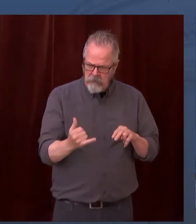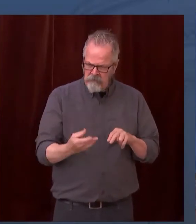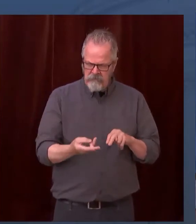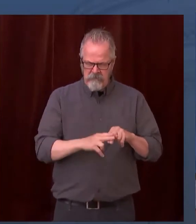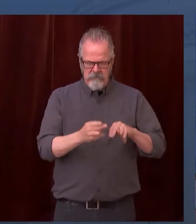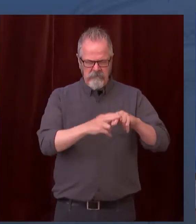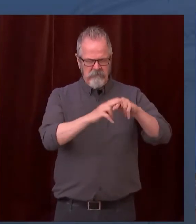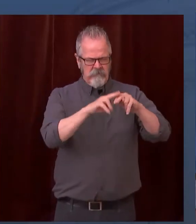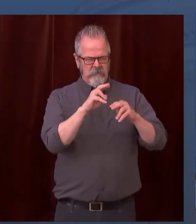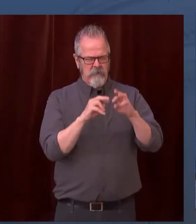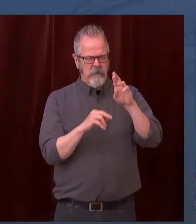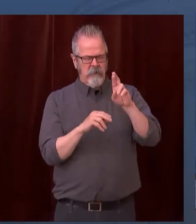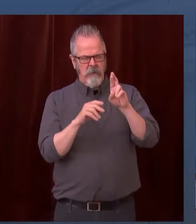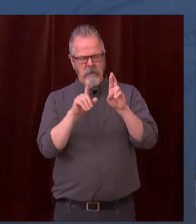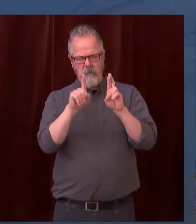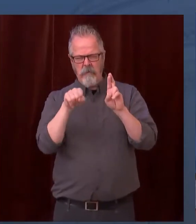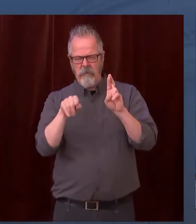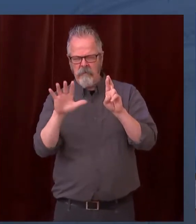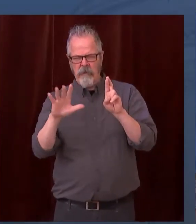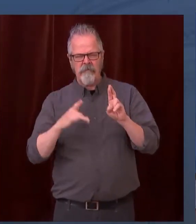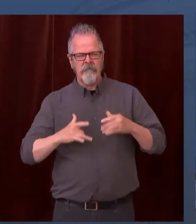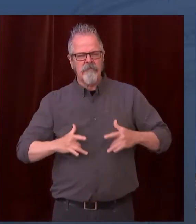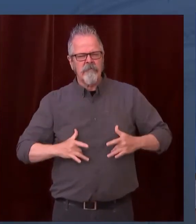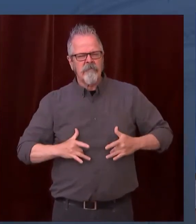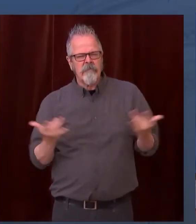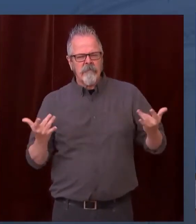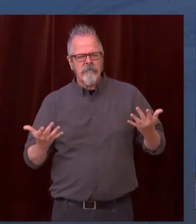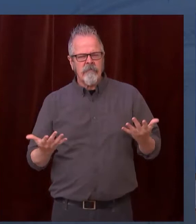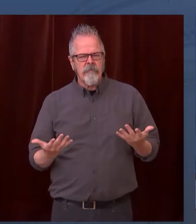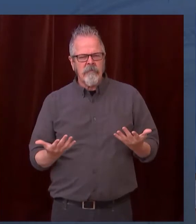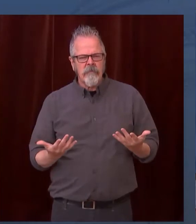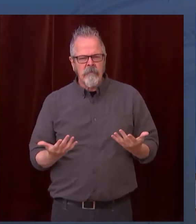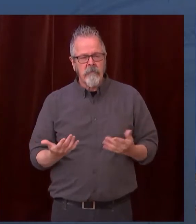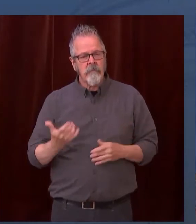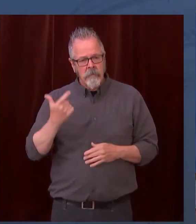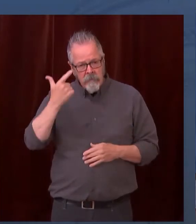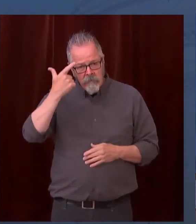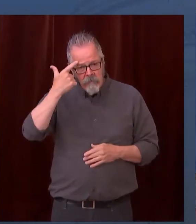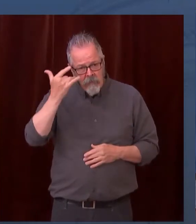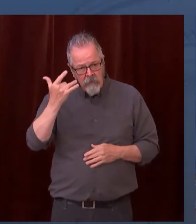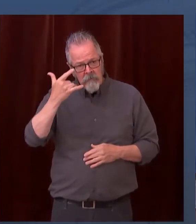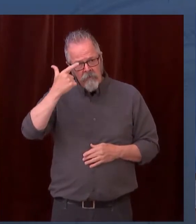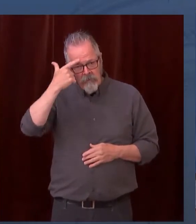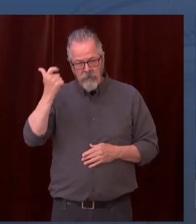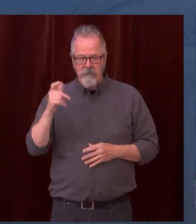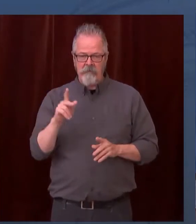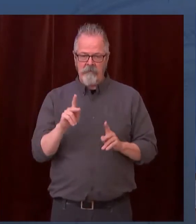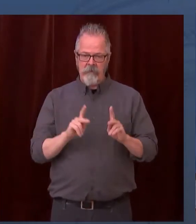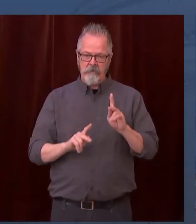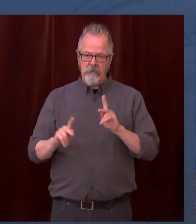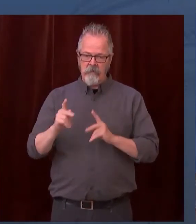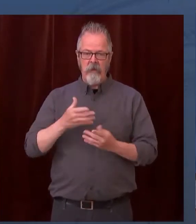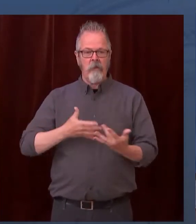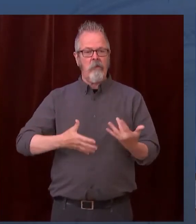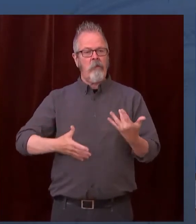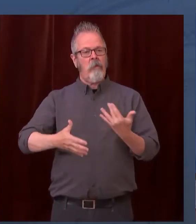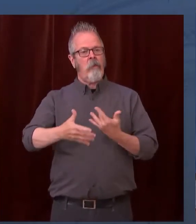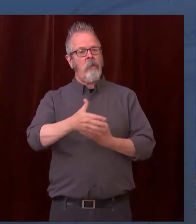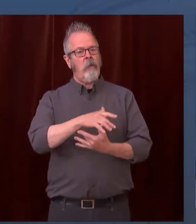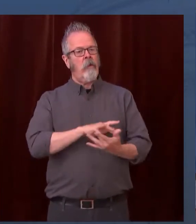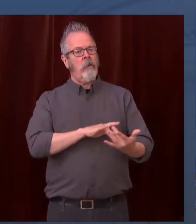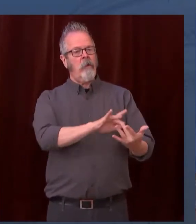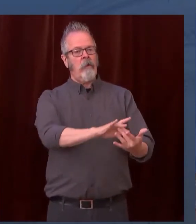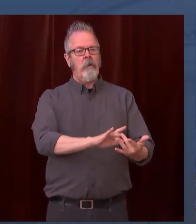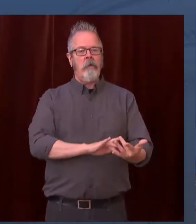is today greater than 1, both in eastern and western Washington. It means the pandemic is growing, not slowing, in